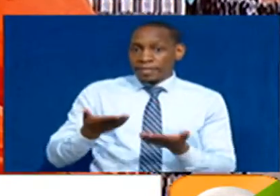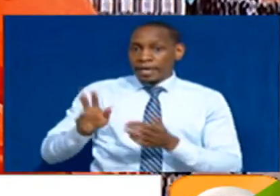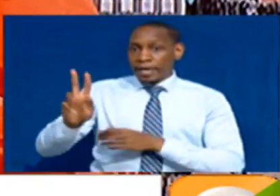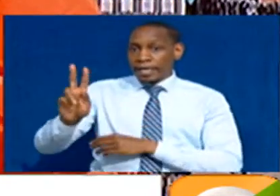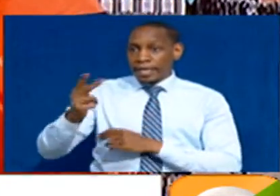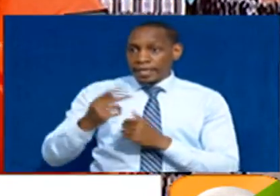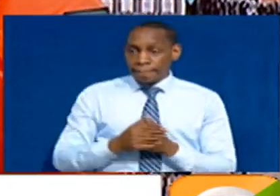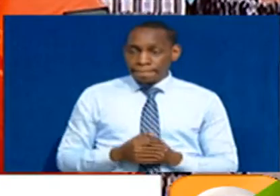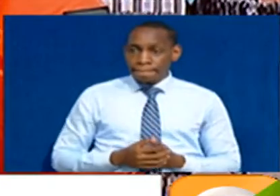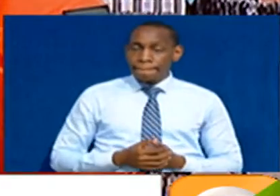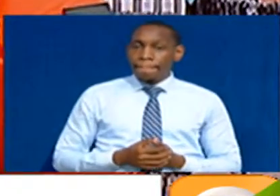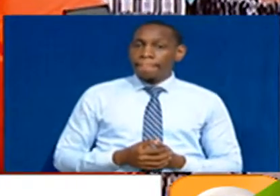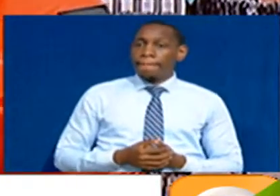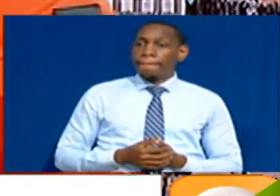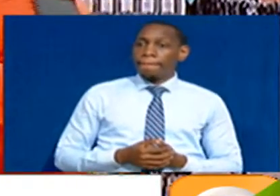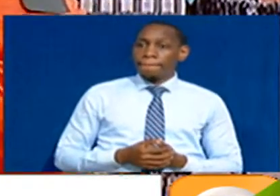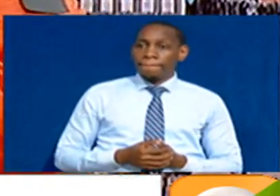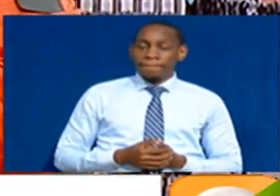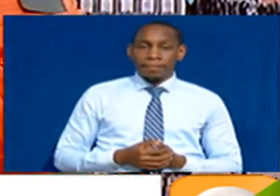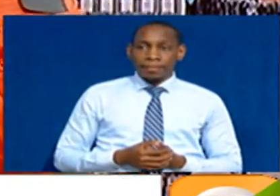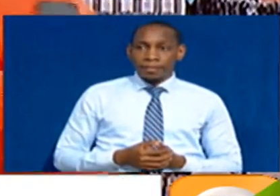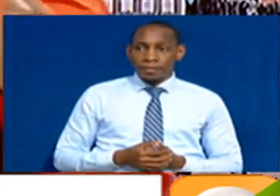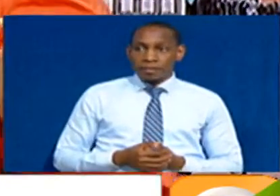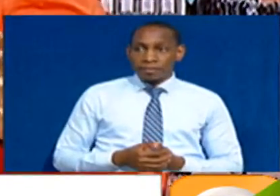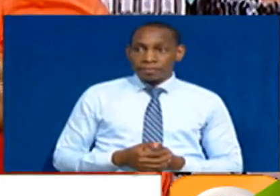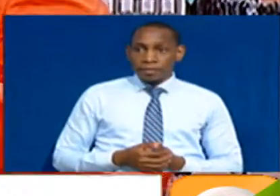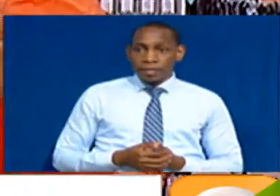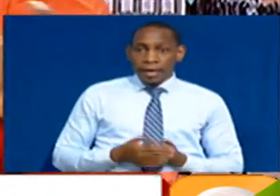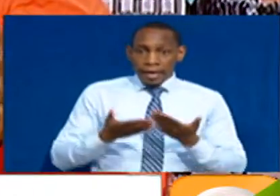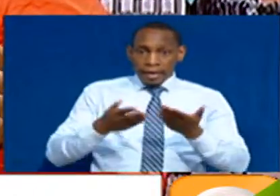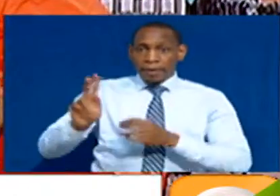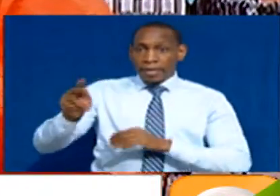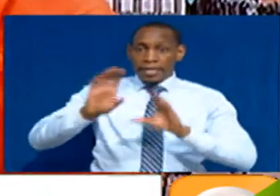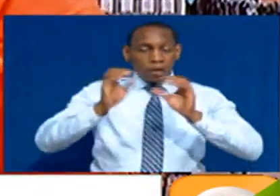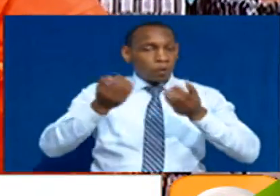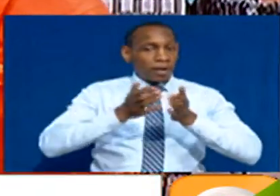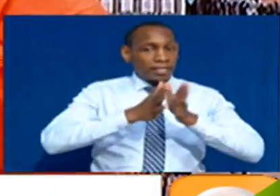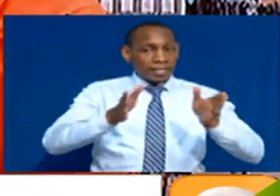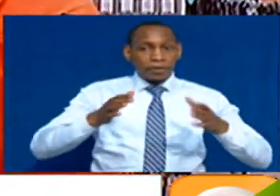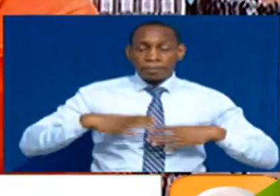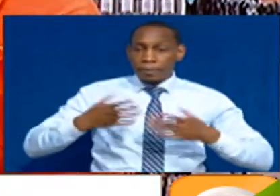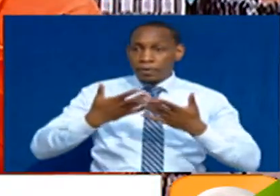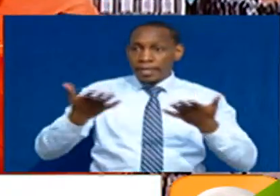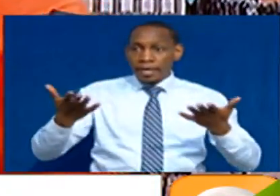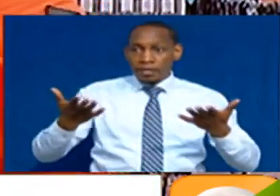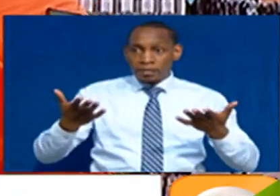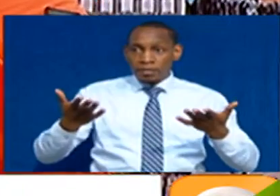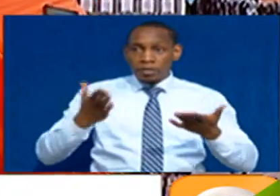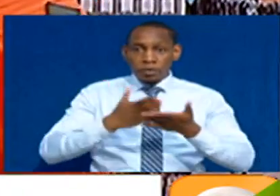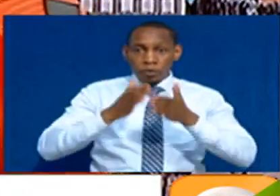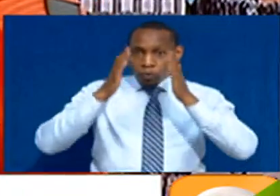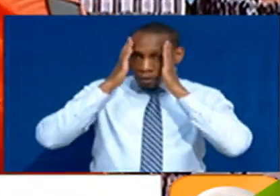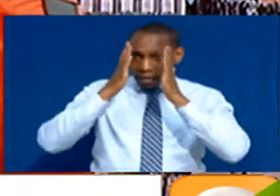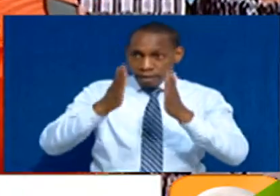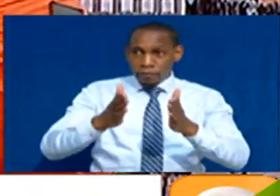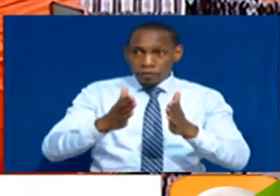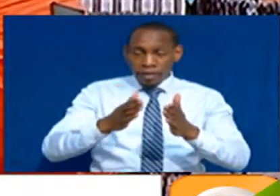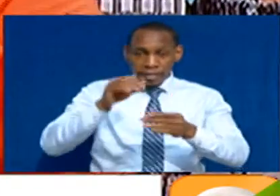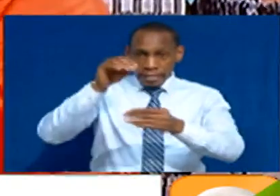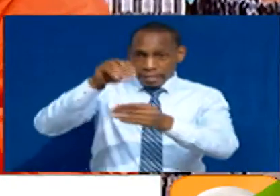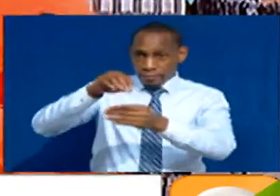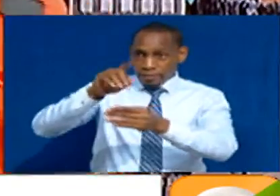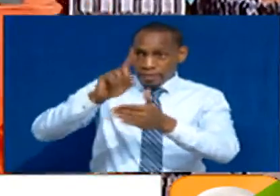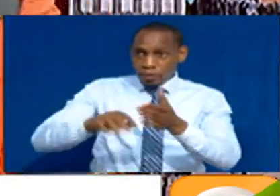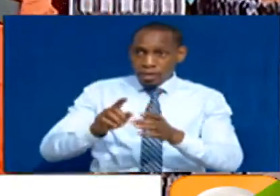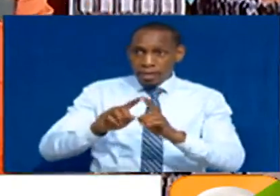country is that, not only in this country, worldwide, people really focus in what they're investing